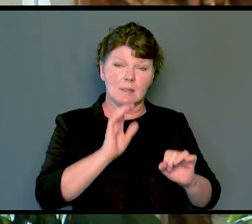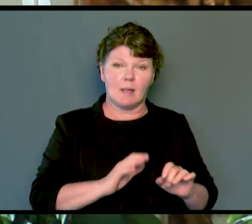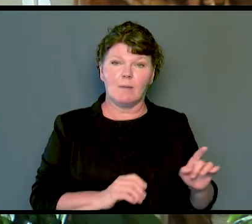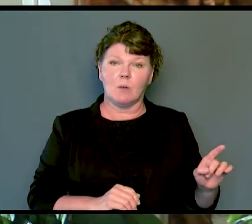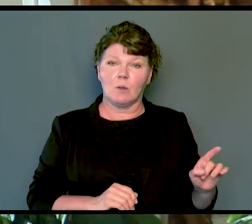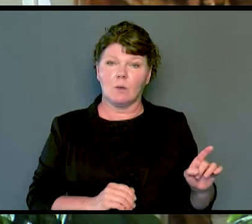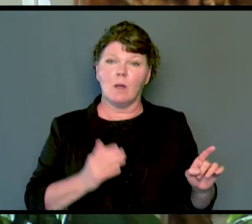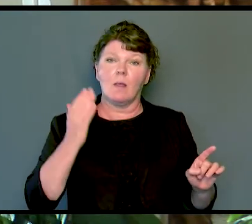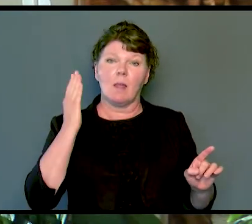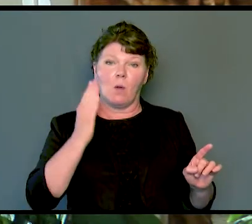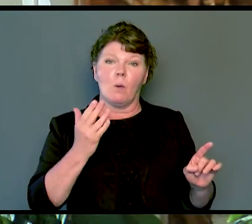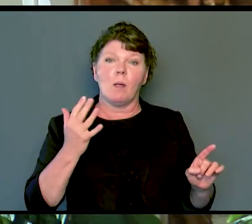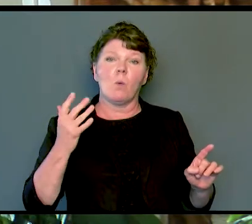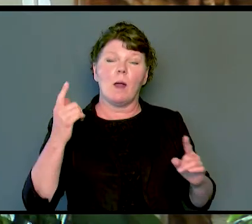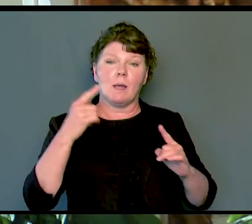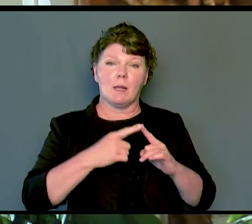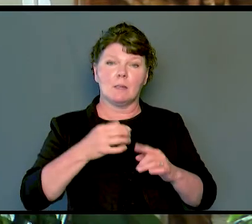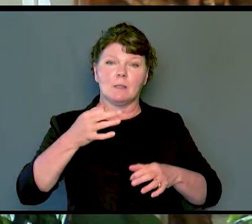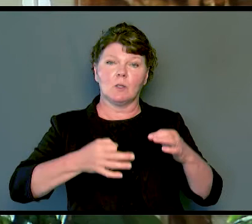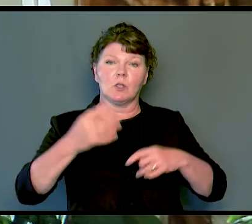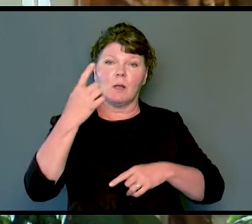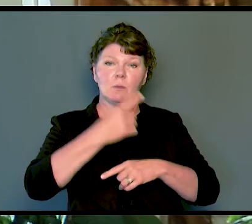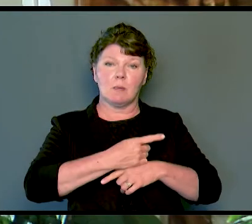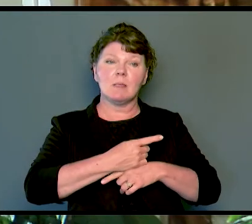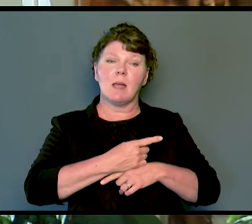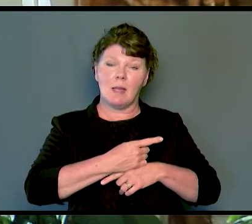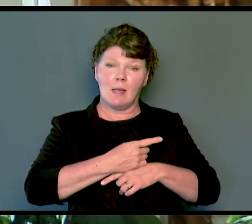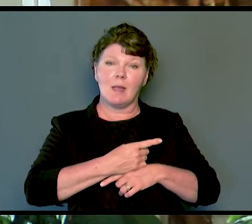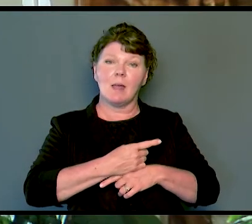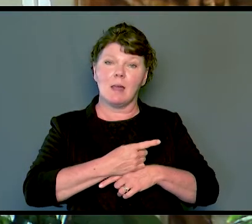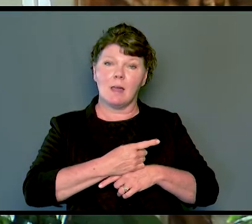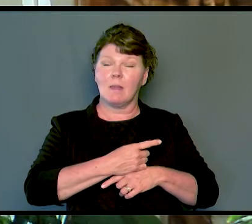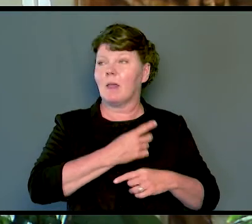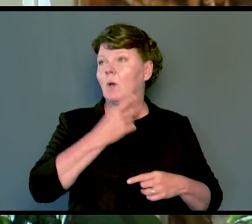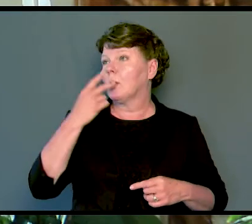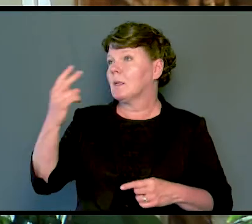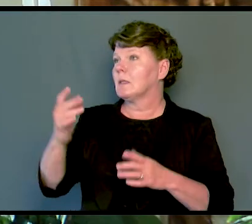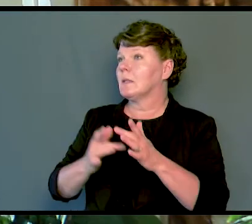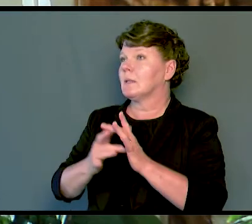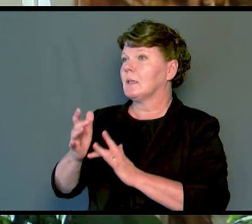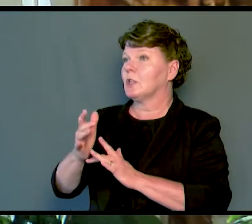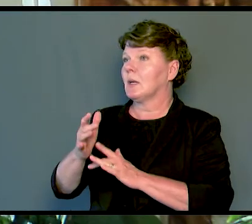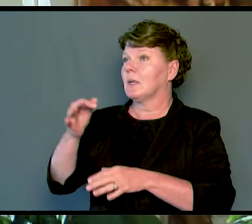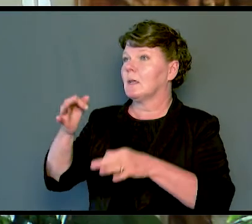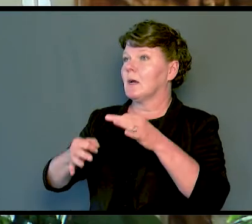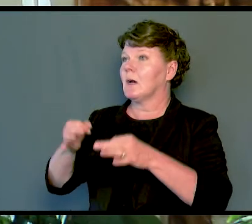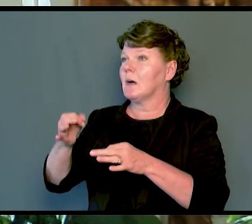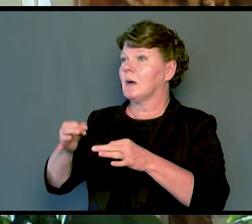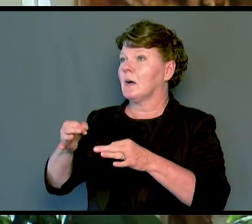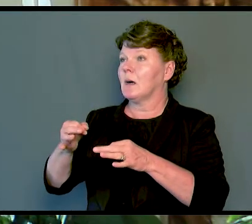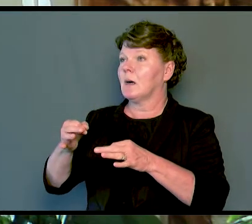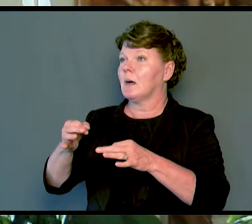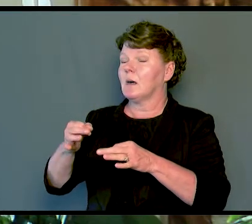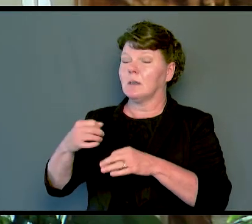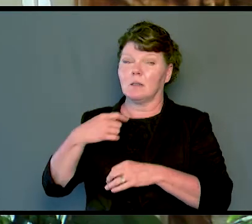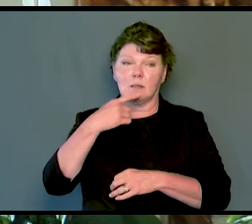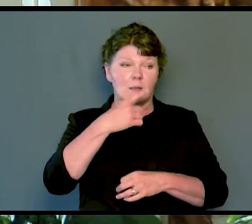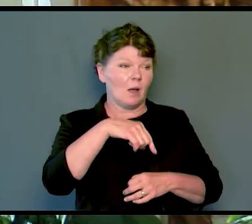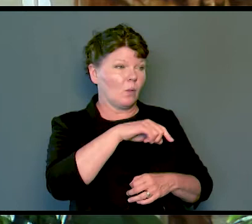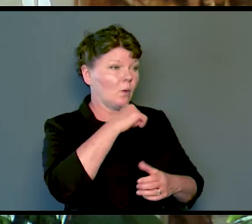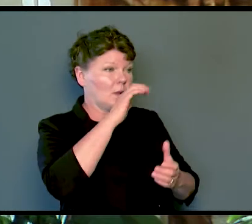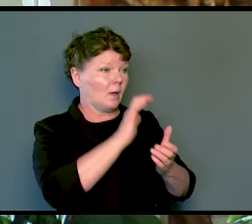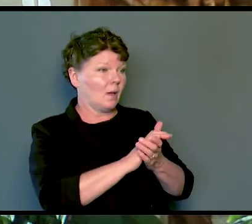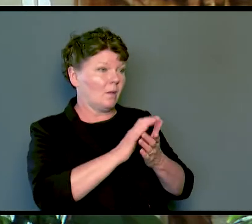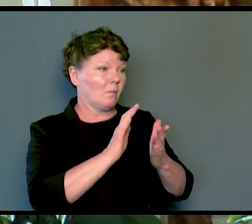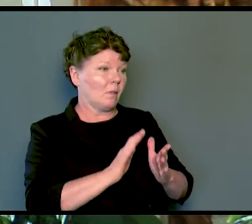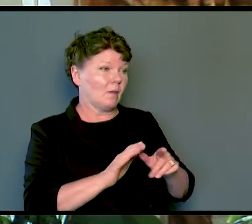Savior. They will be waiting until judgment day when they will see Jesus as their judge, who will say to